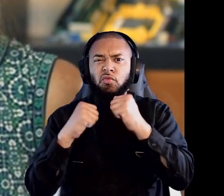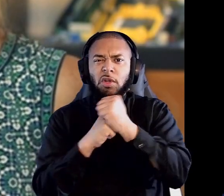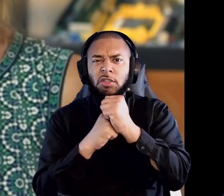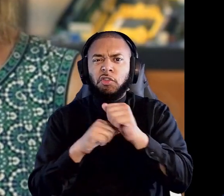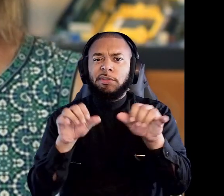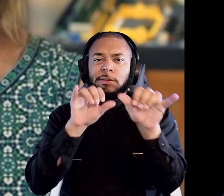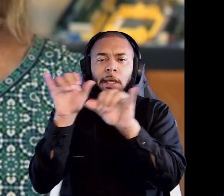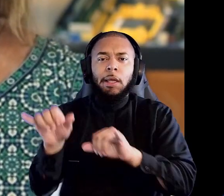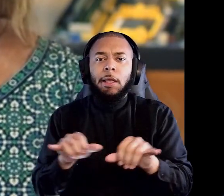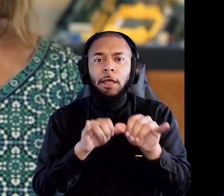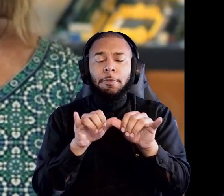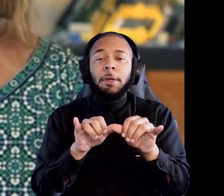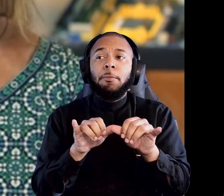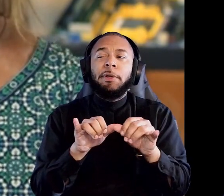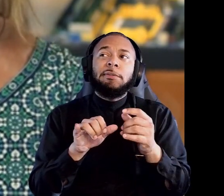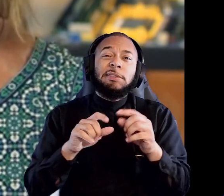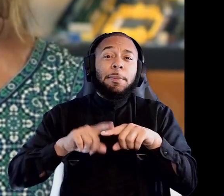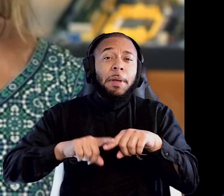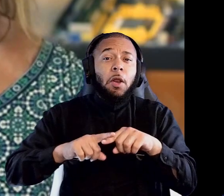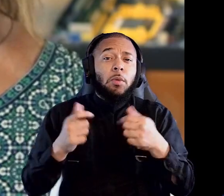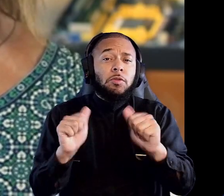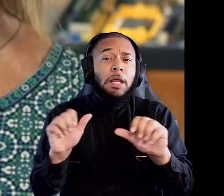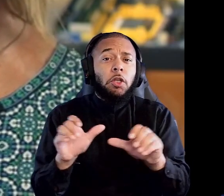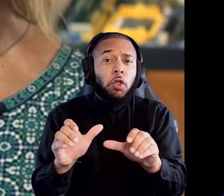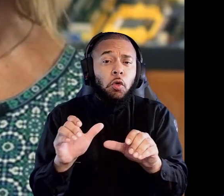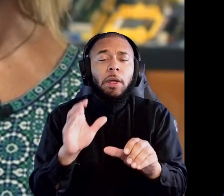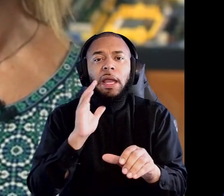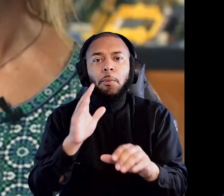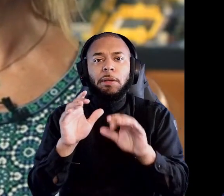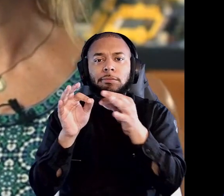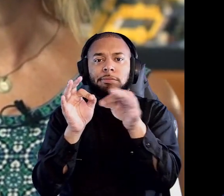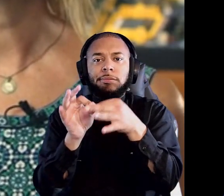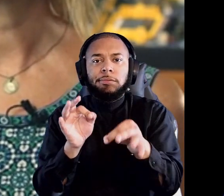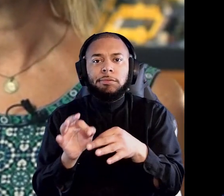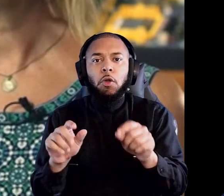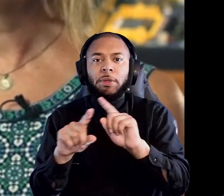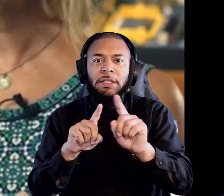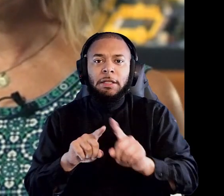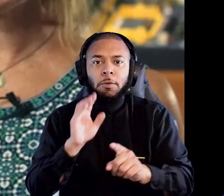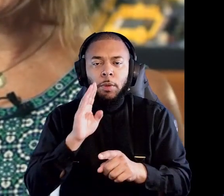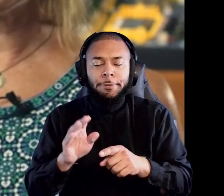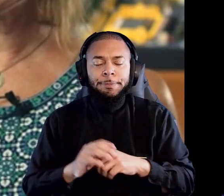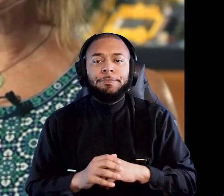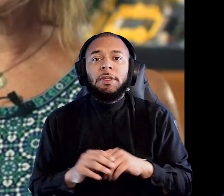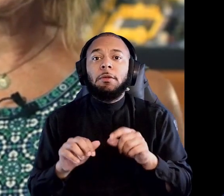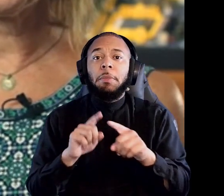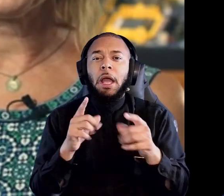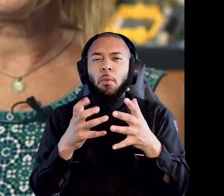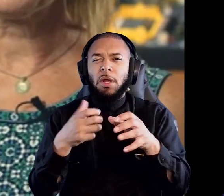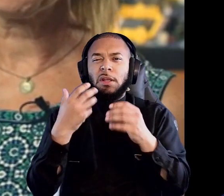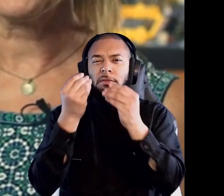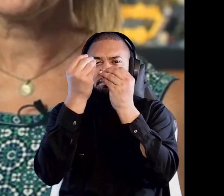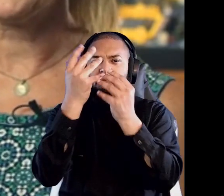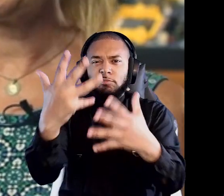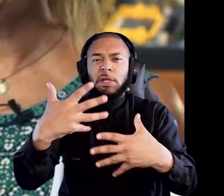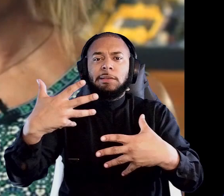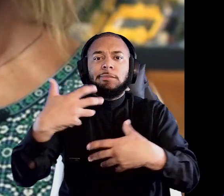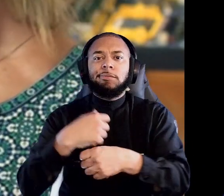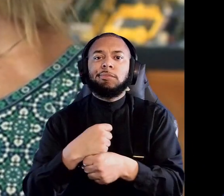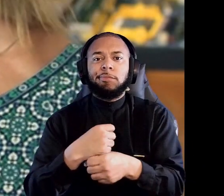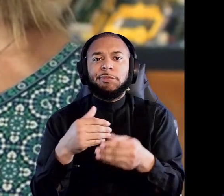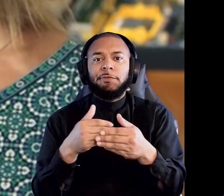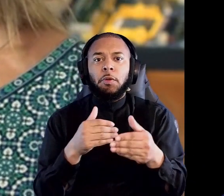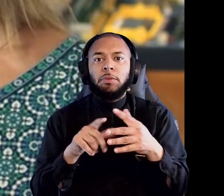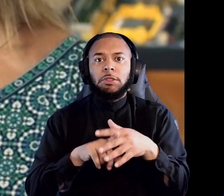trying to complete, but there's some components that I'd like to just give you an overview of before we dive into this world of